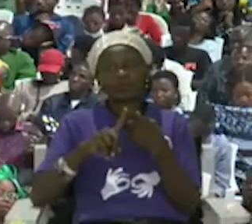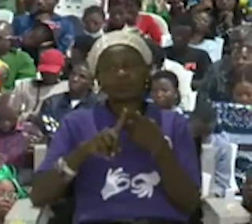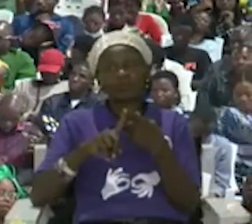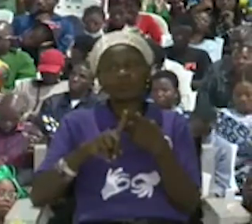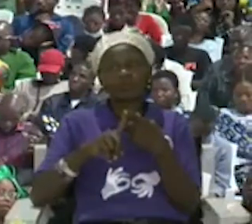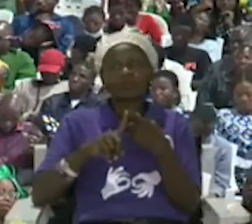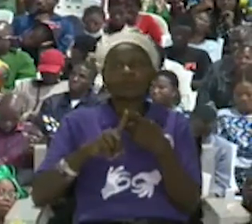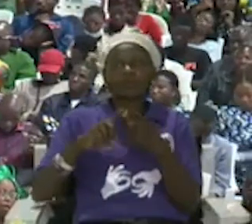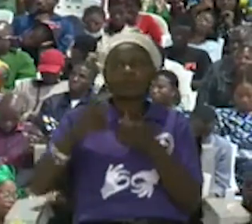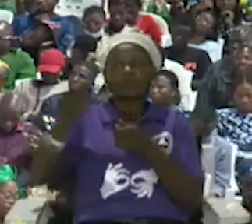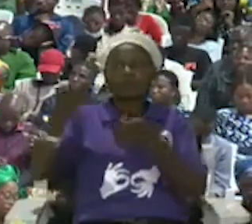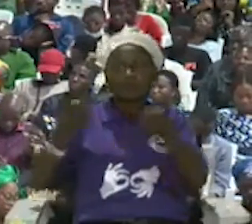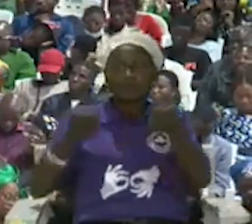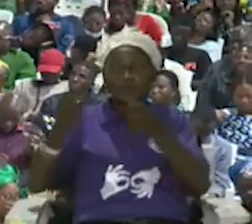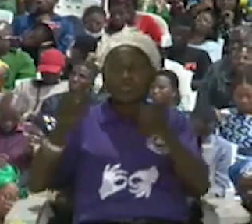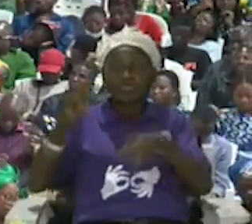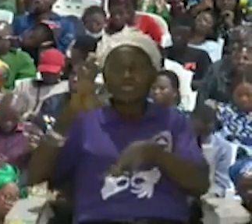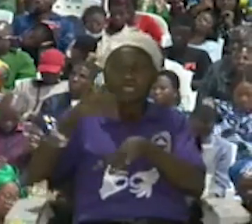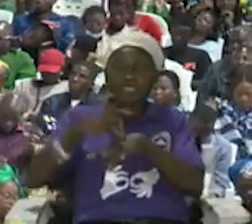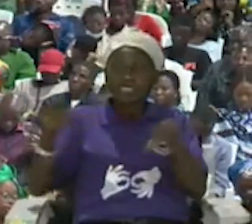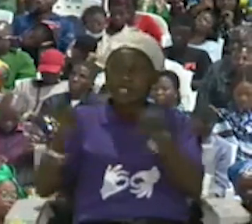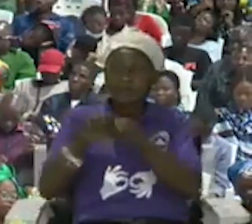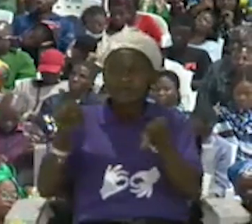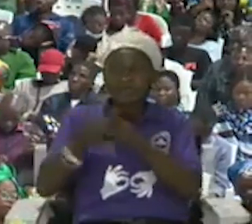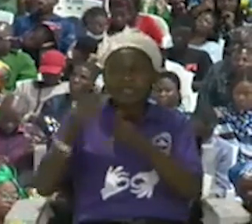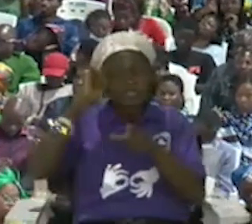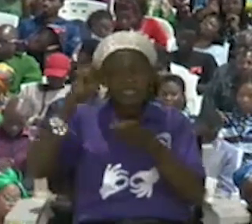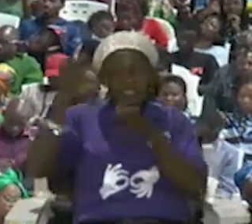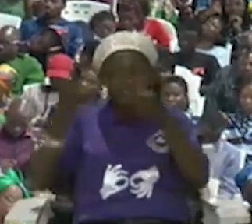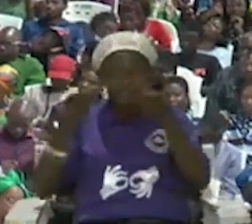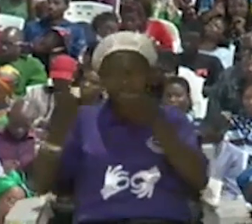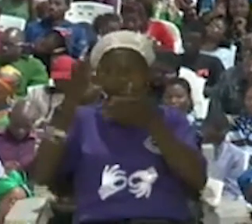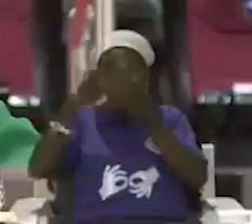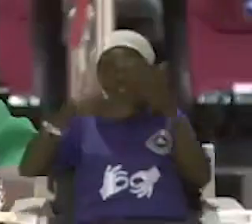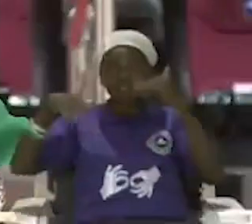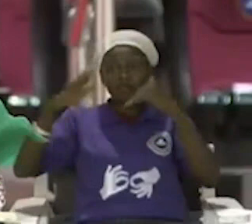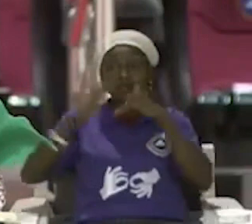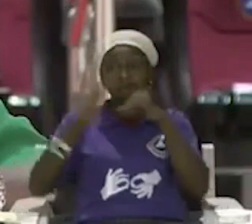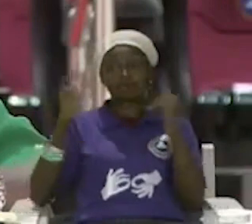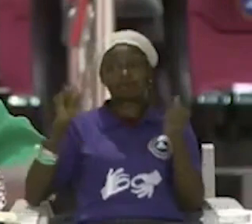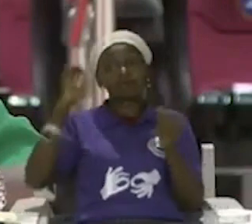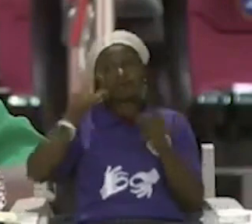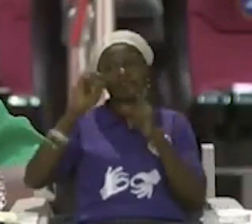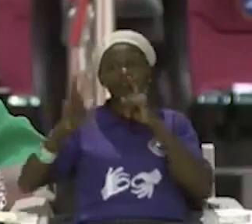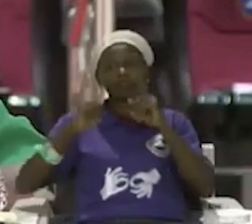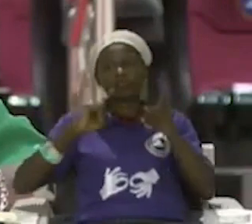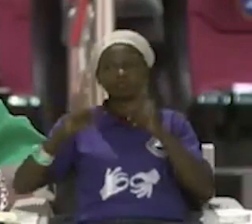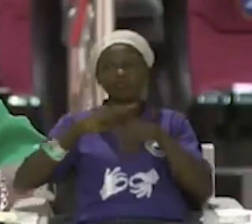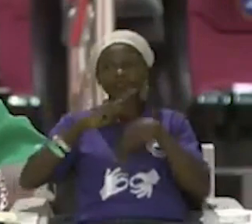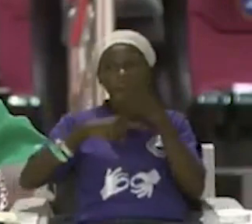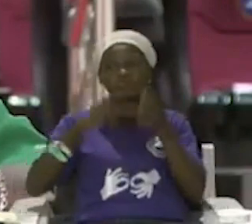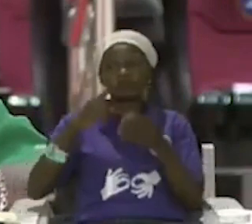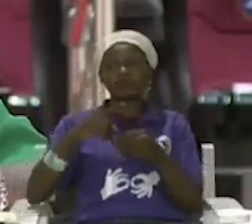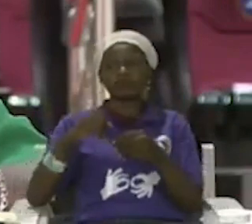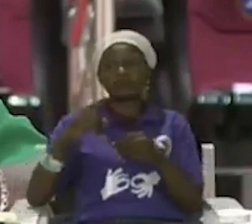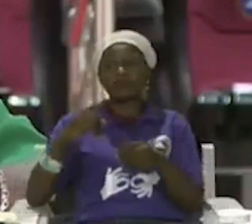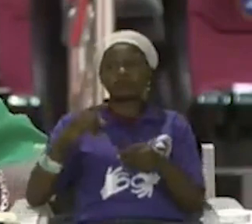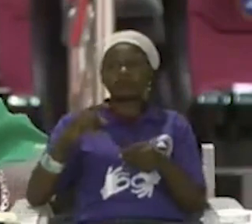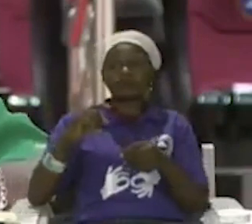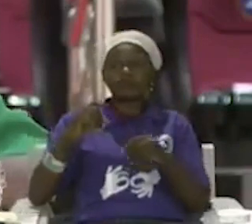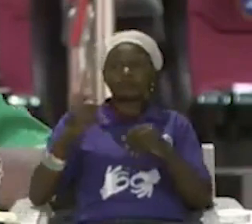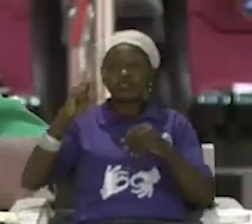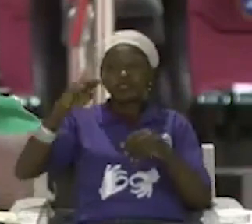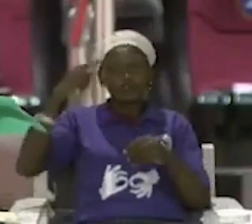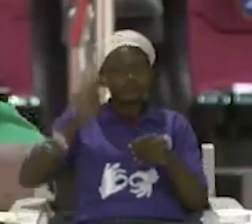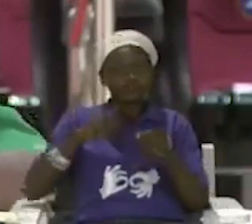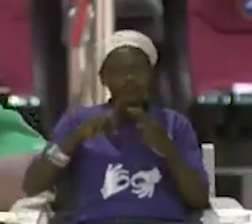run the earth, even as he's running heaven. He spoke about the need for us to submit